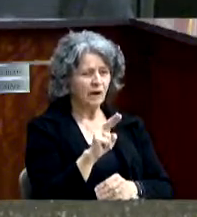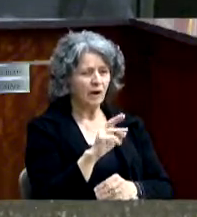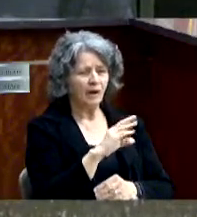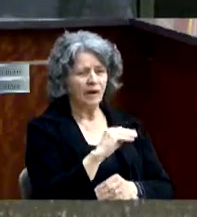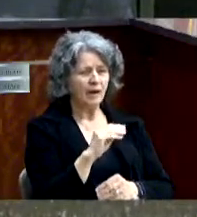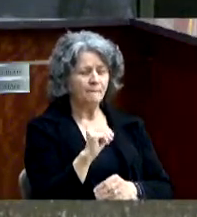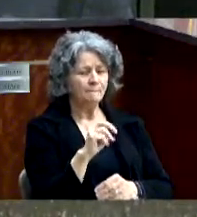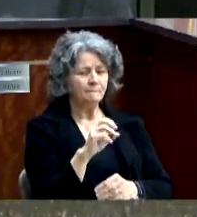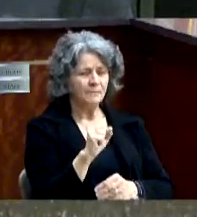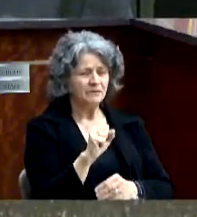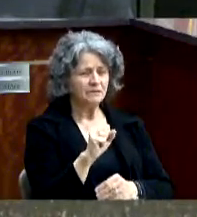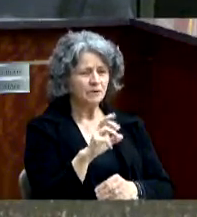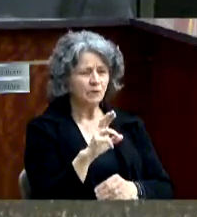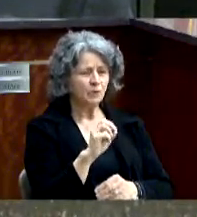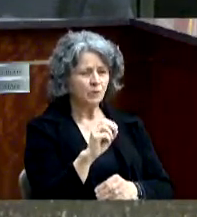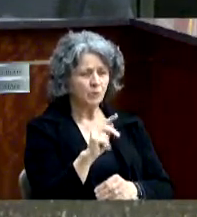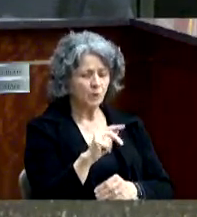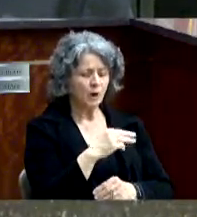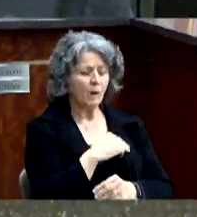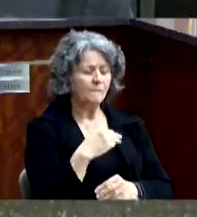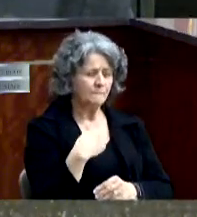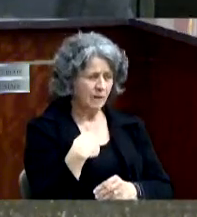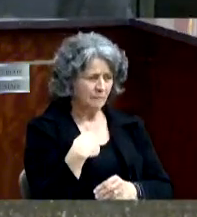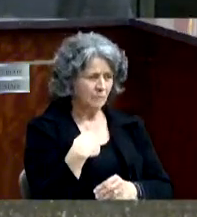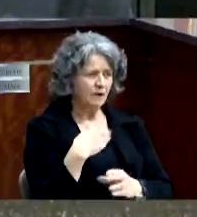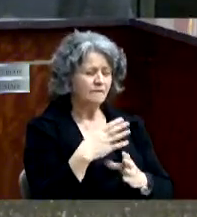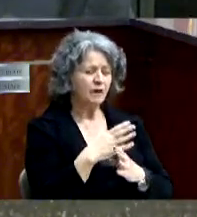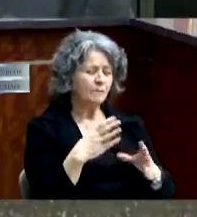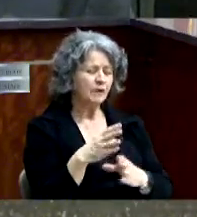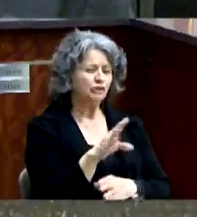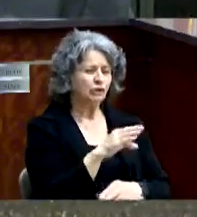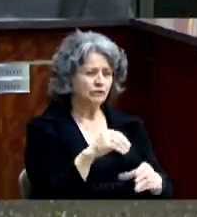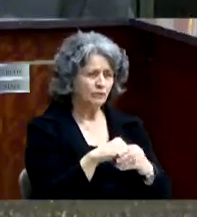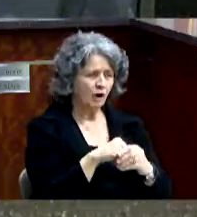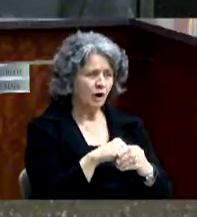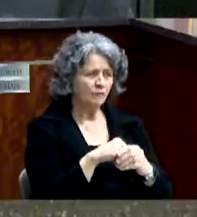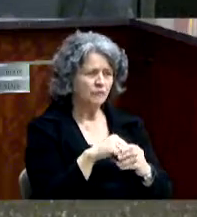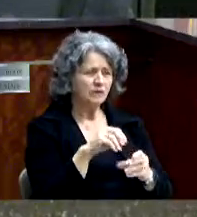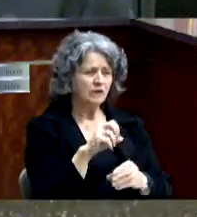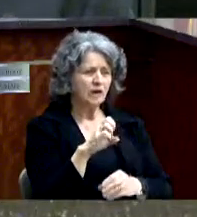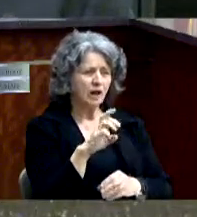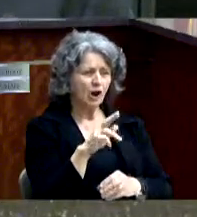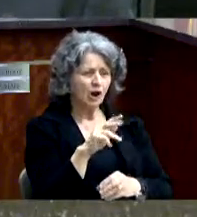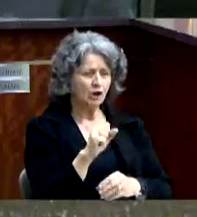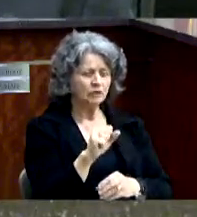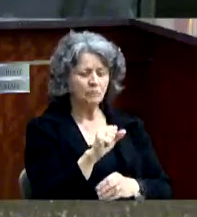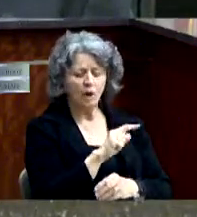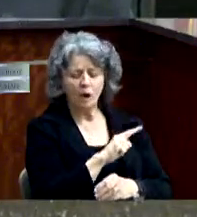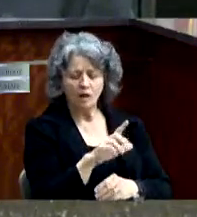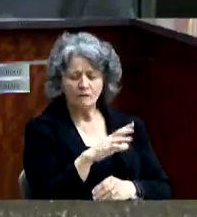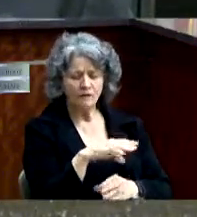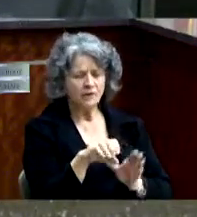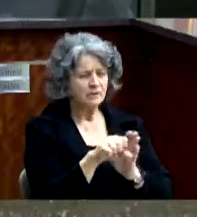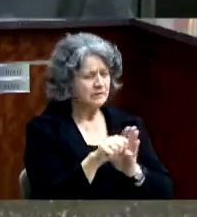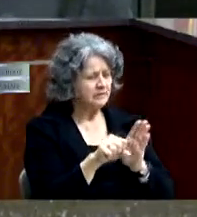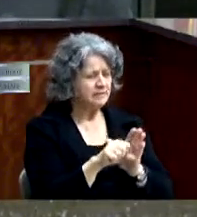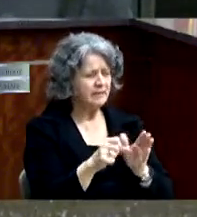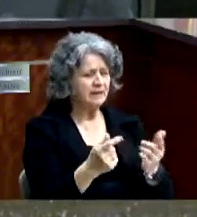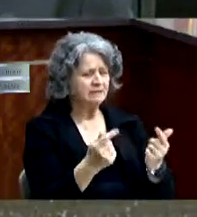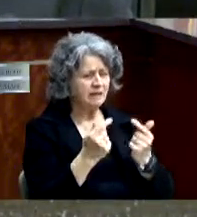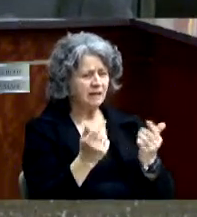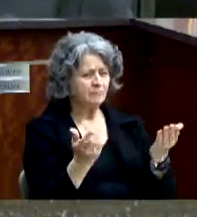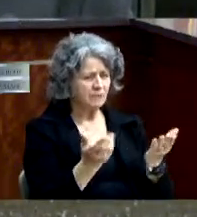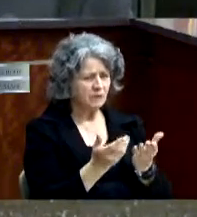and very involved in. Clerks from all over the state attended. I was happy to be here to offer them greetings on behalf of the mayor and